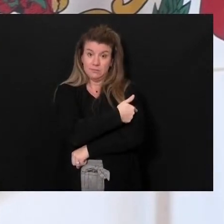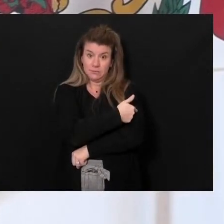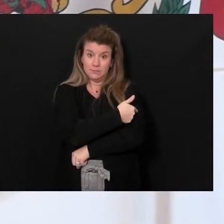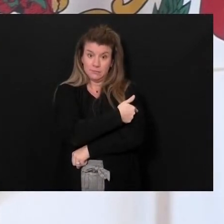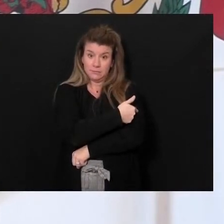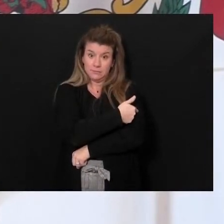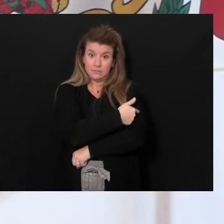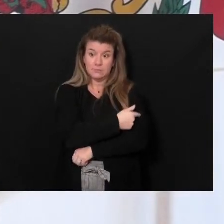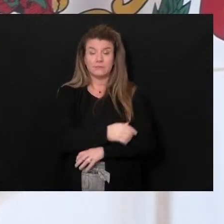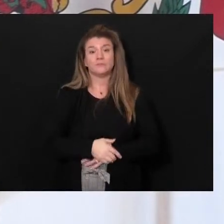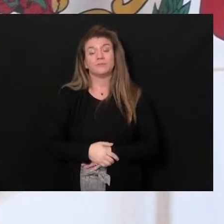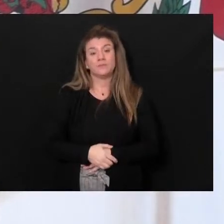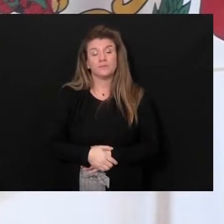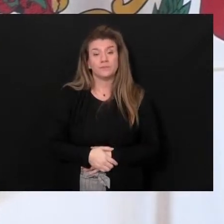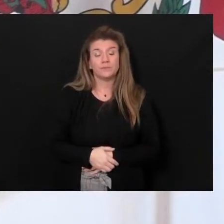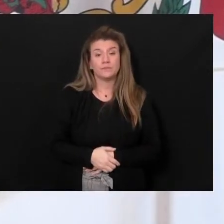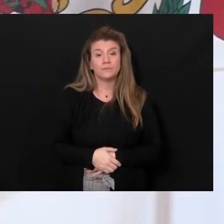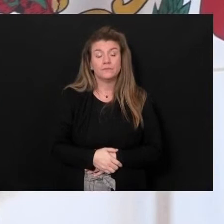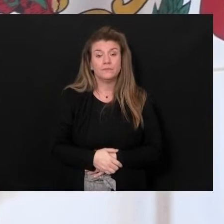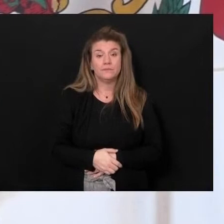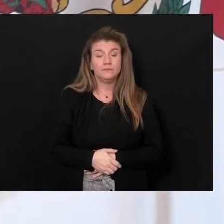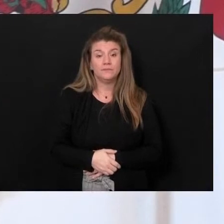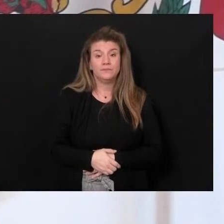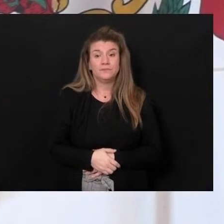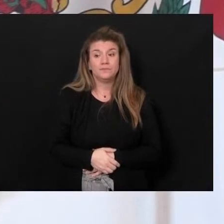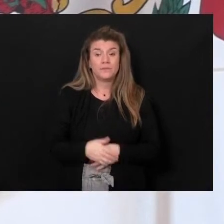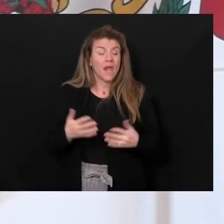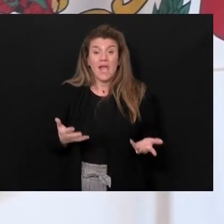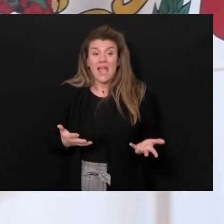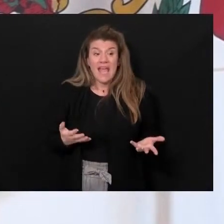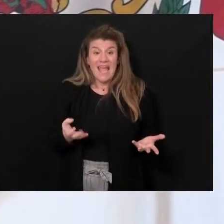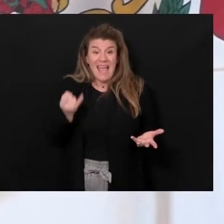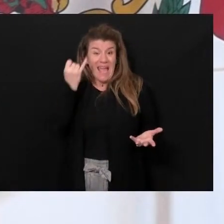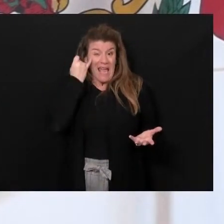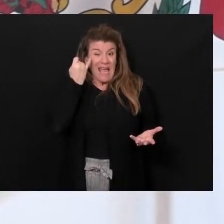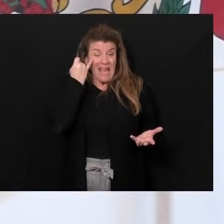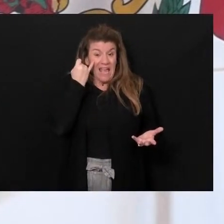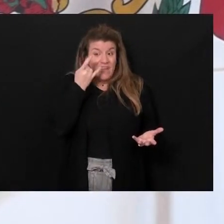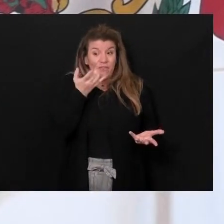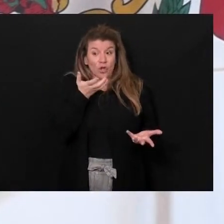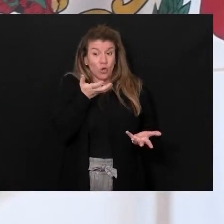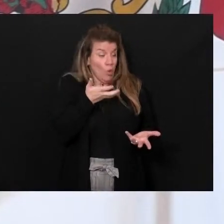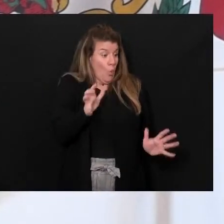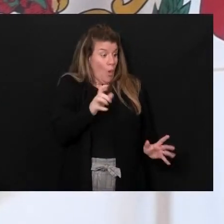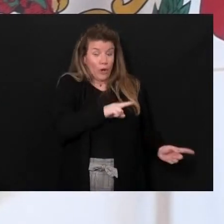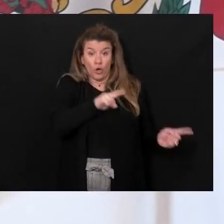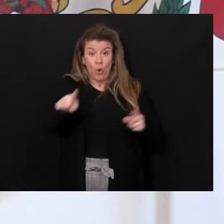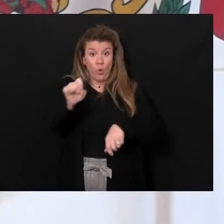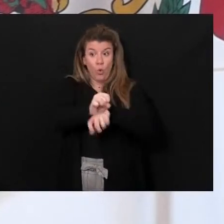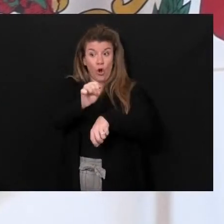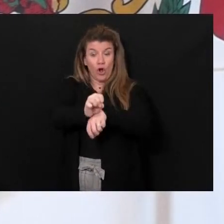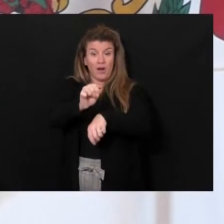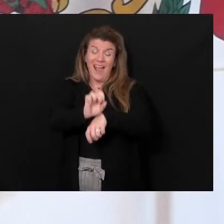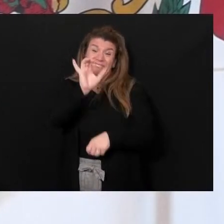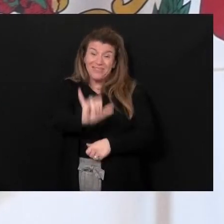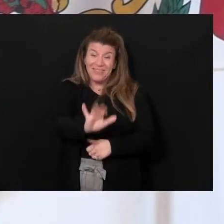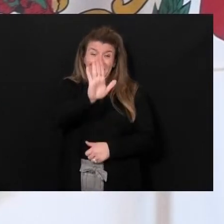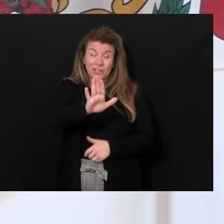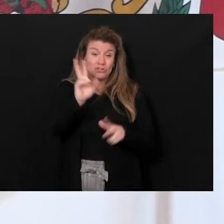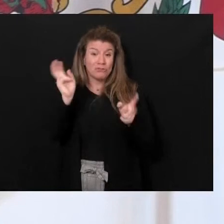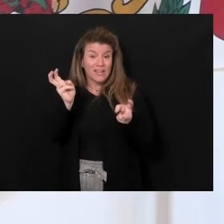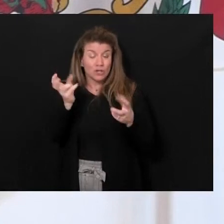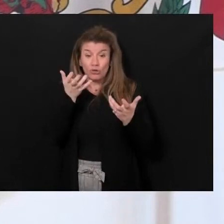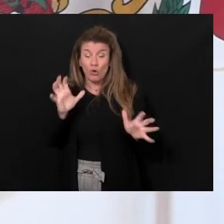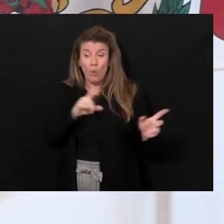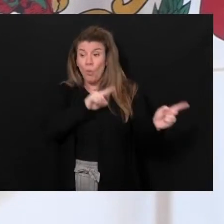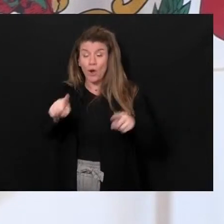Well, listen to me. If you don't want to go to work, that's what the problem is. You just don't want to go to work.